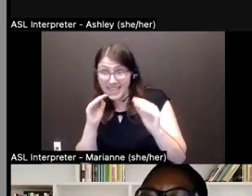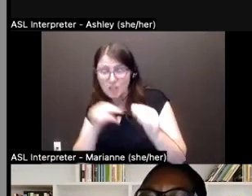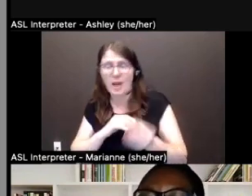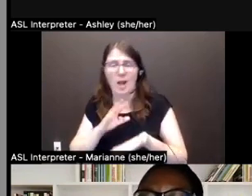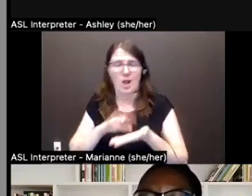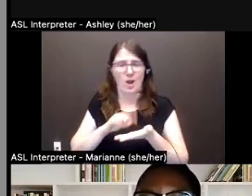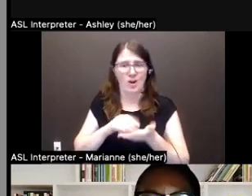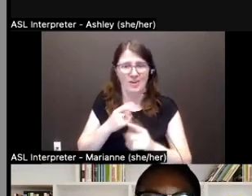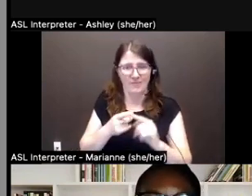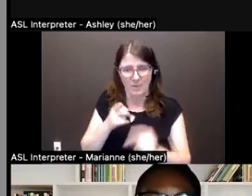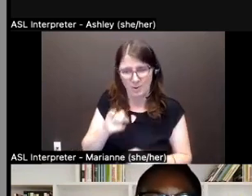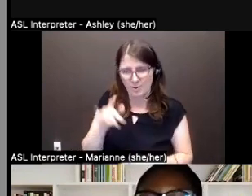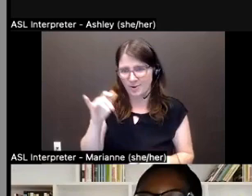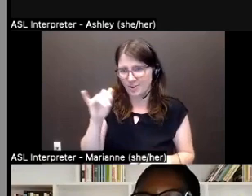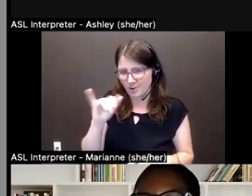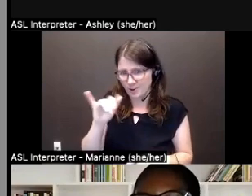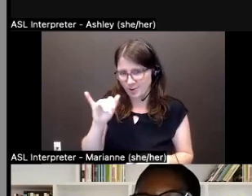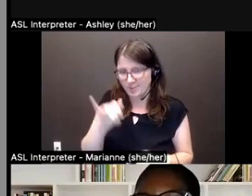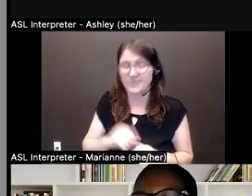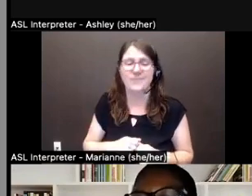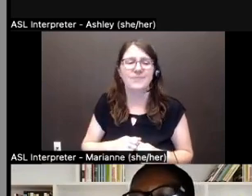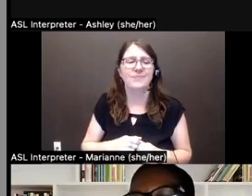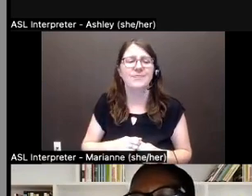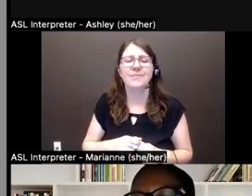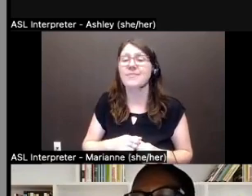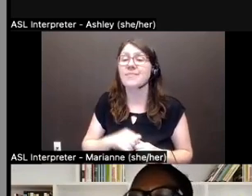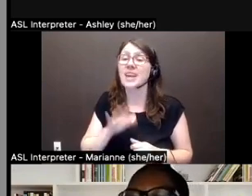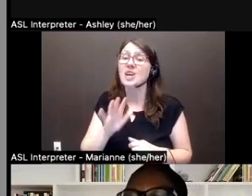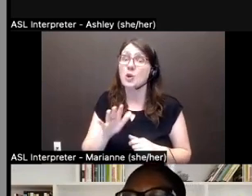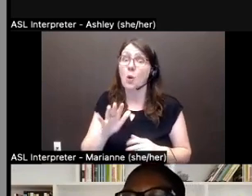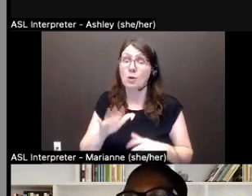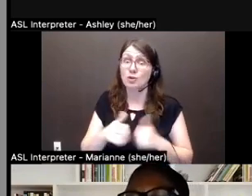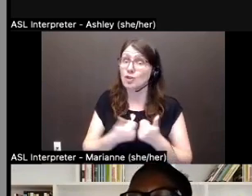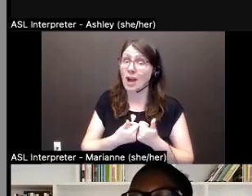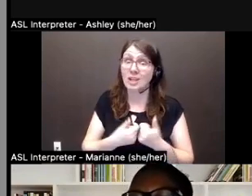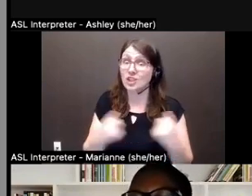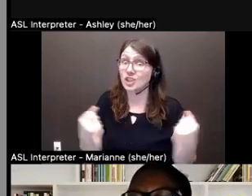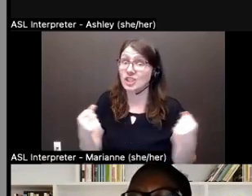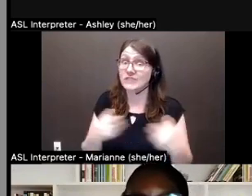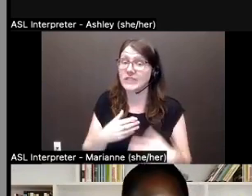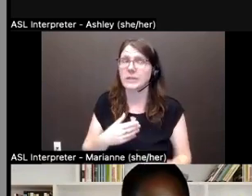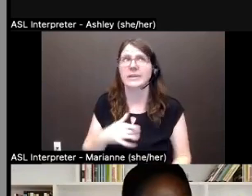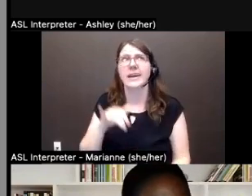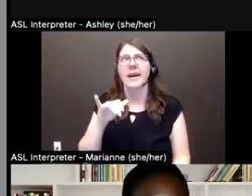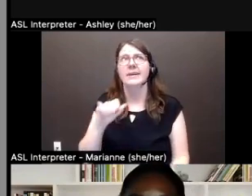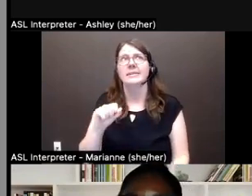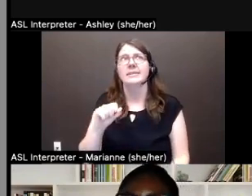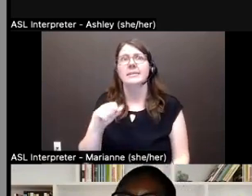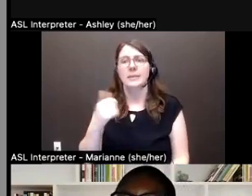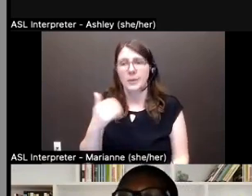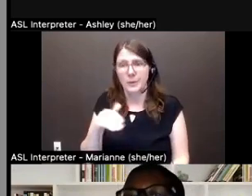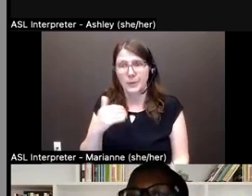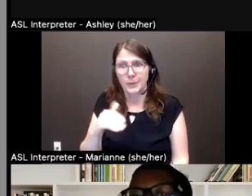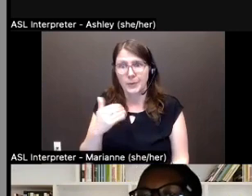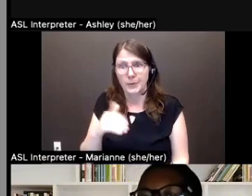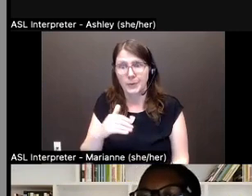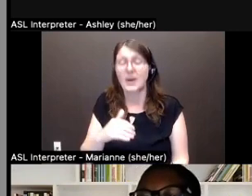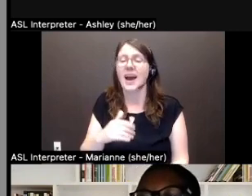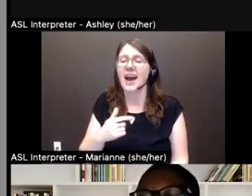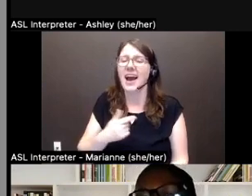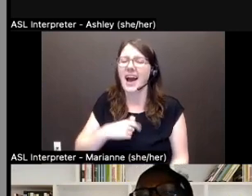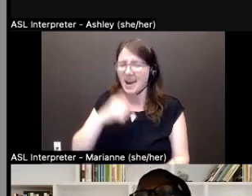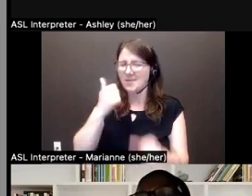It was reminding me, somebody once, they were learning about learning styles, and they asked me if fear was a learning